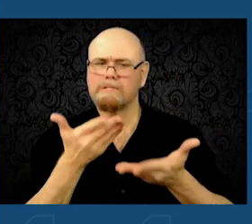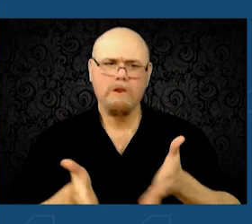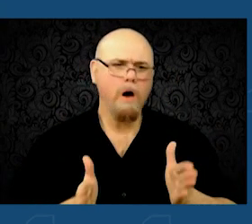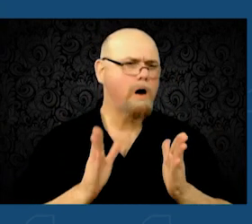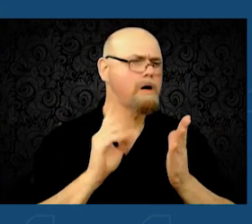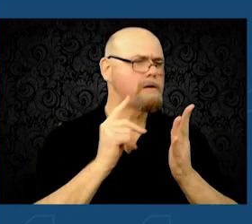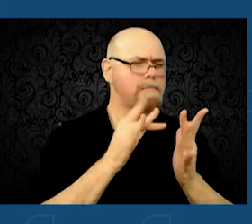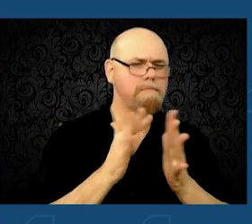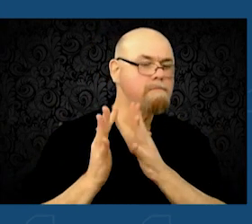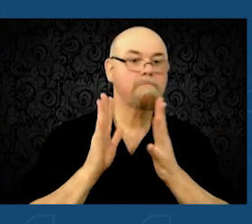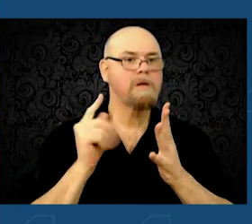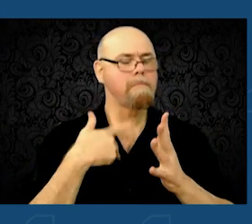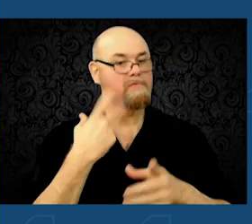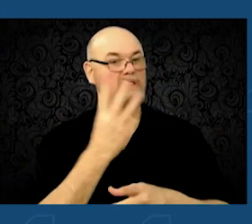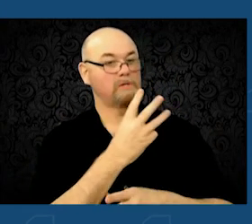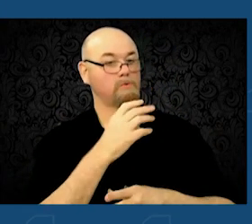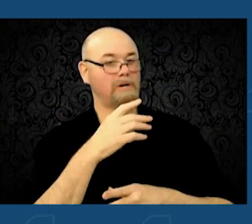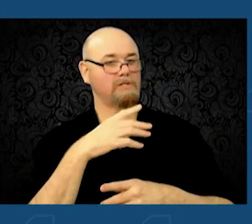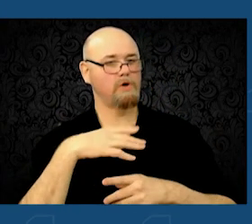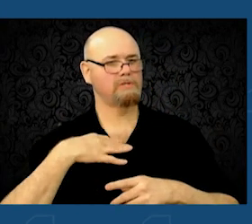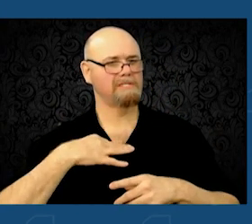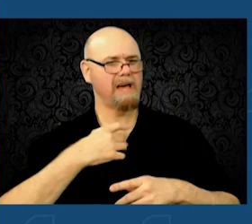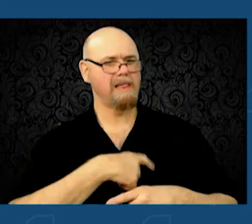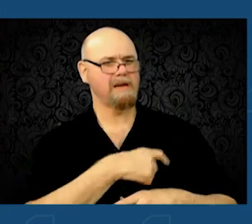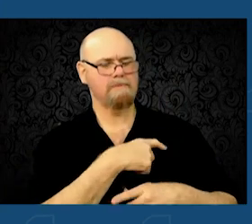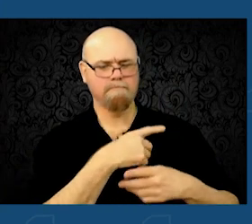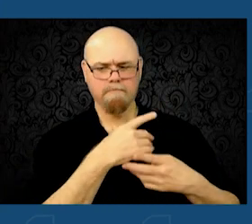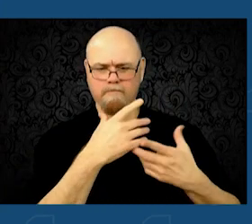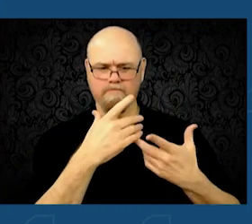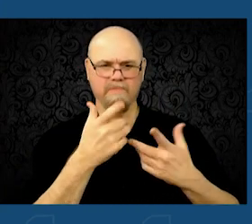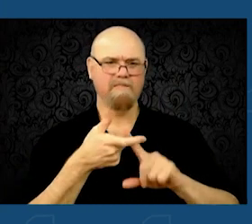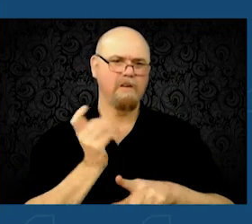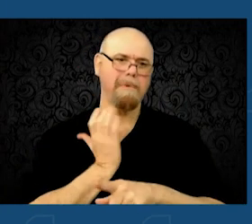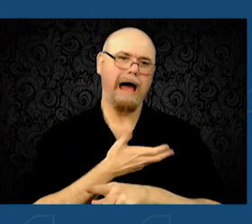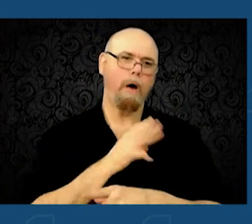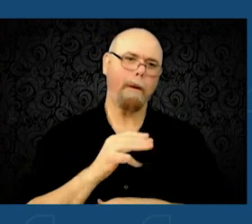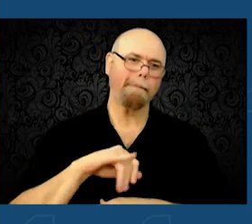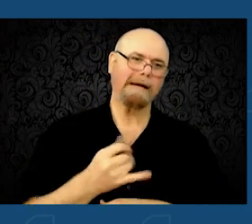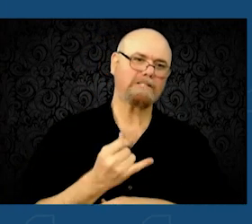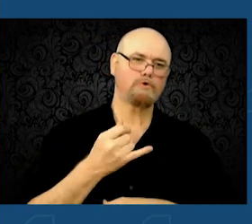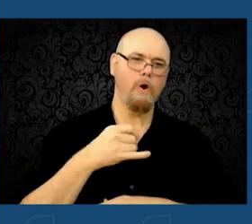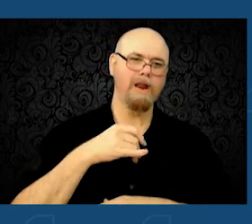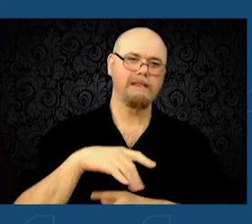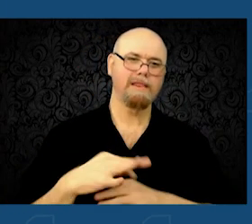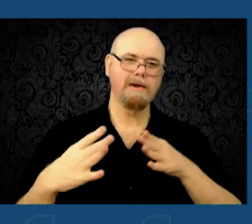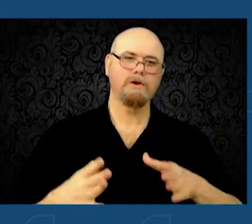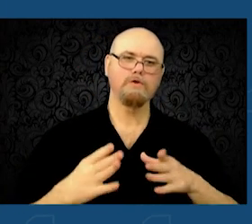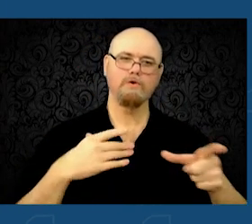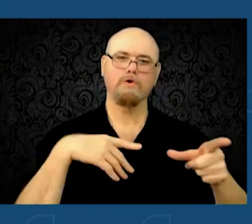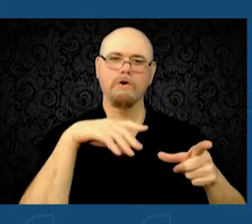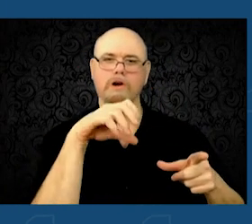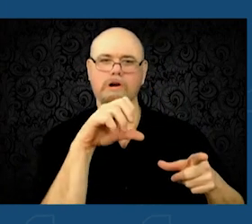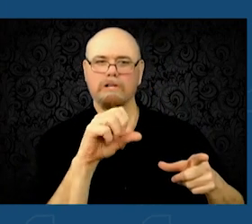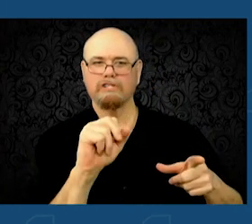delegation, led by our amazing majority leader, let's give it first up to Majority Leader Crystal Peoples-Stokes.